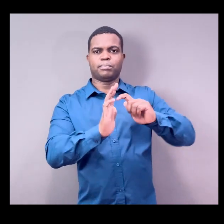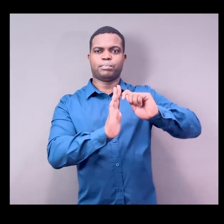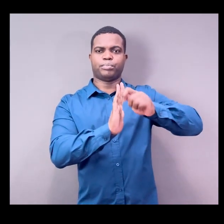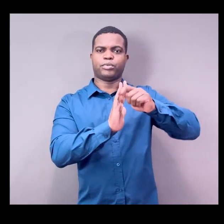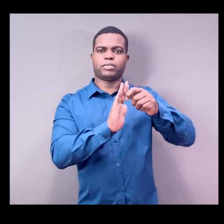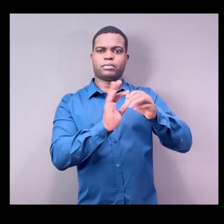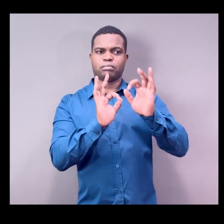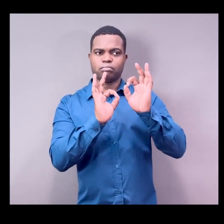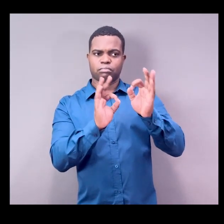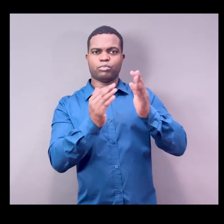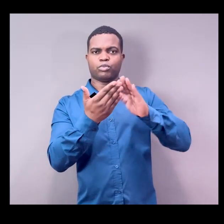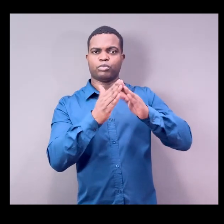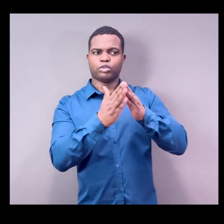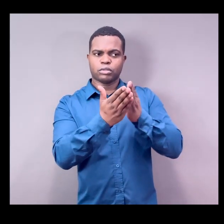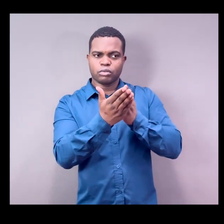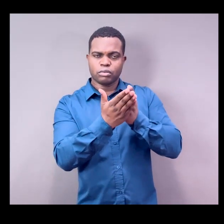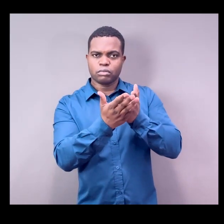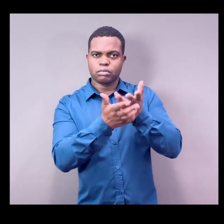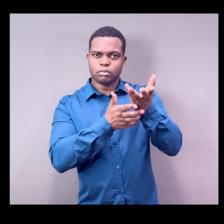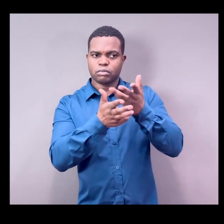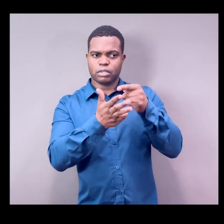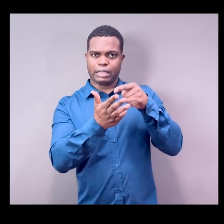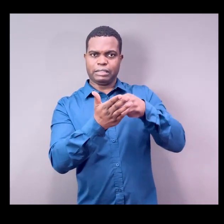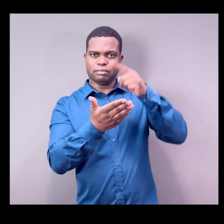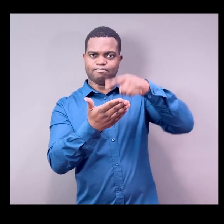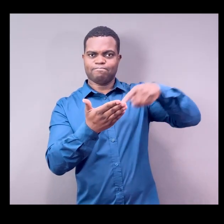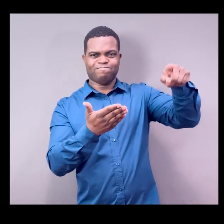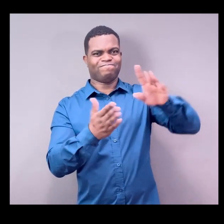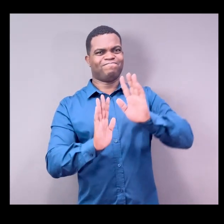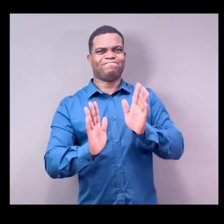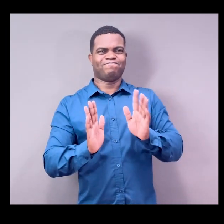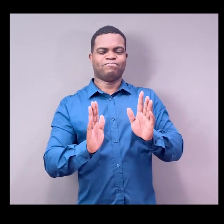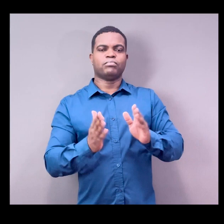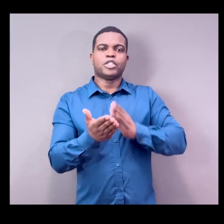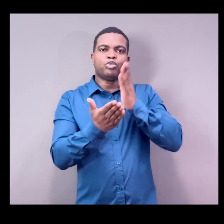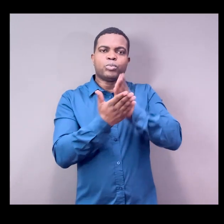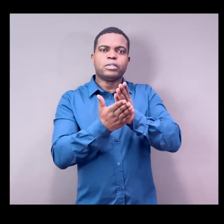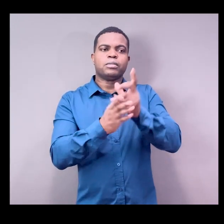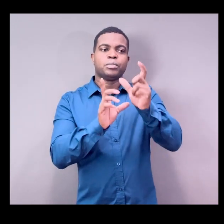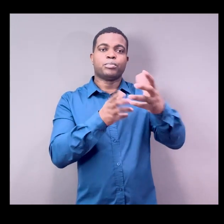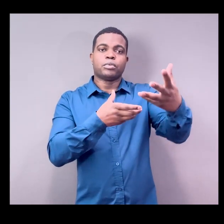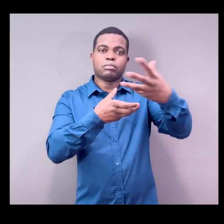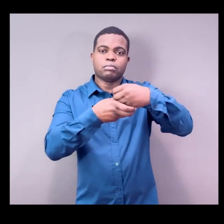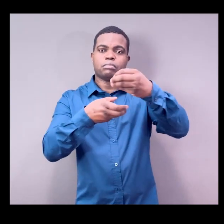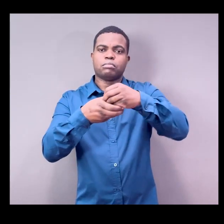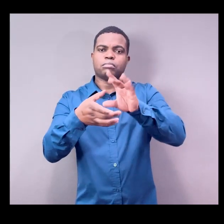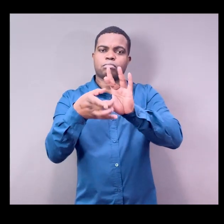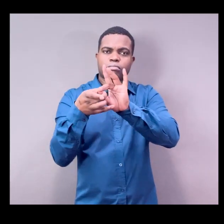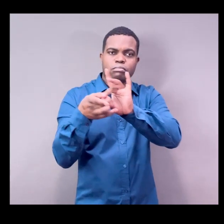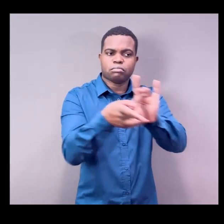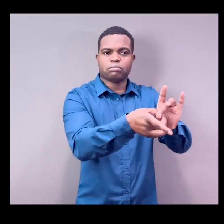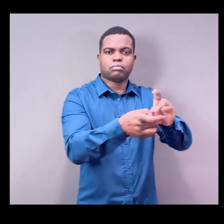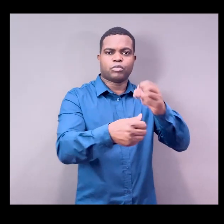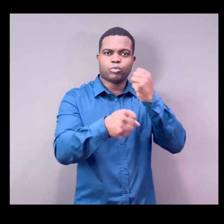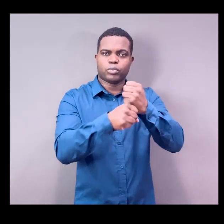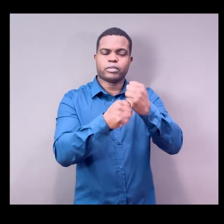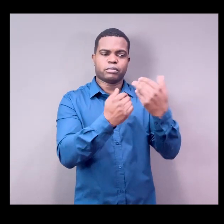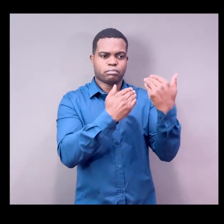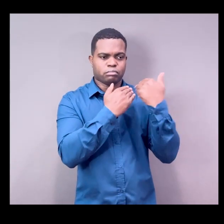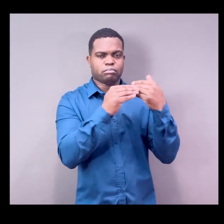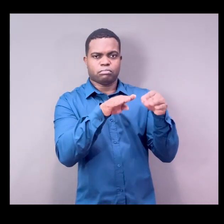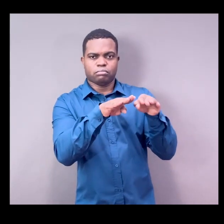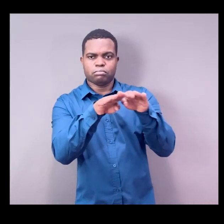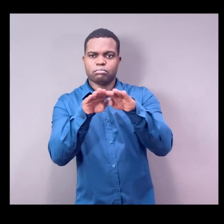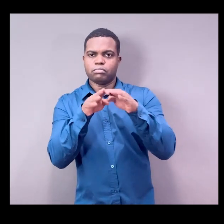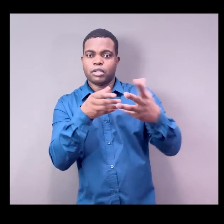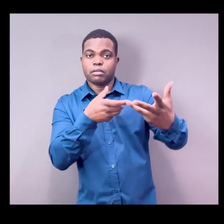not the right thing to do in community engagement. Because you want to get everybody